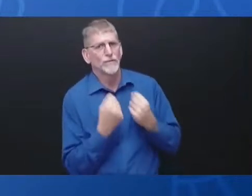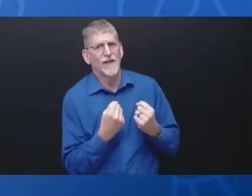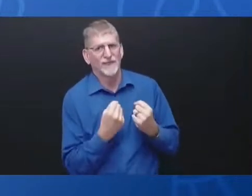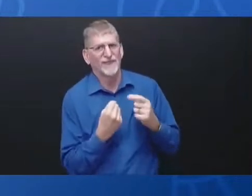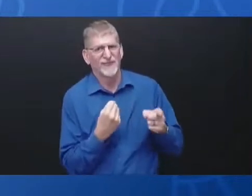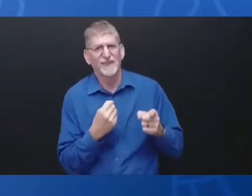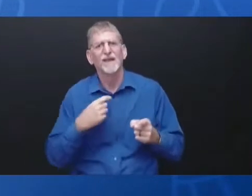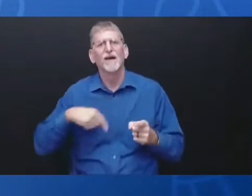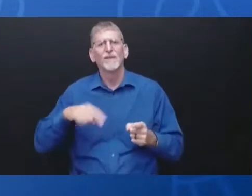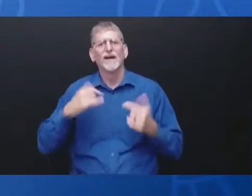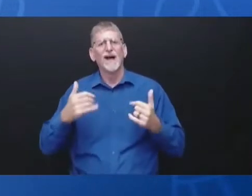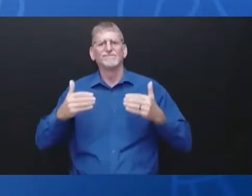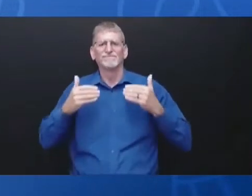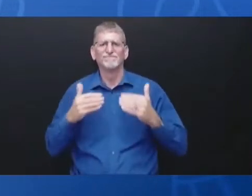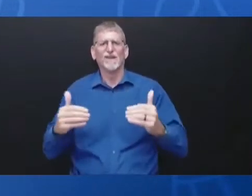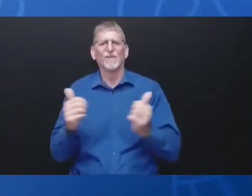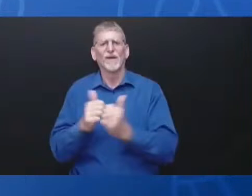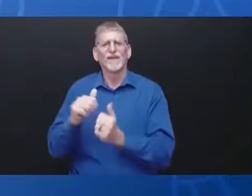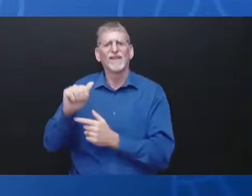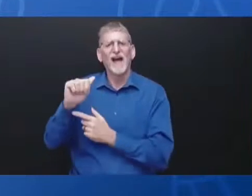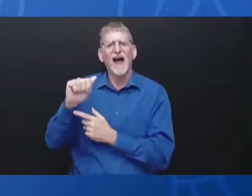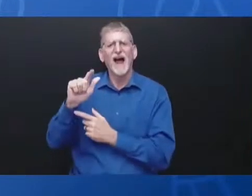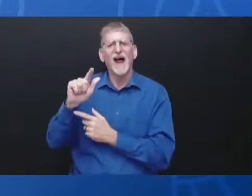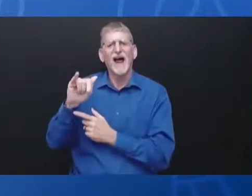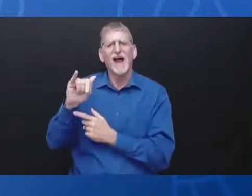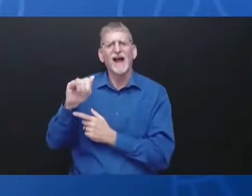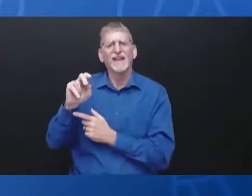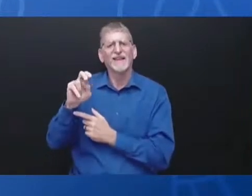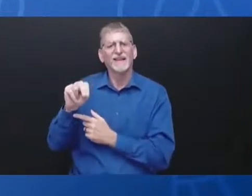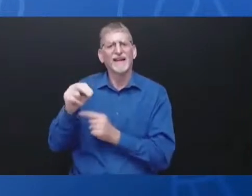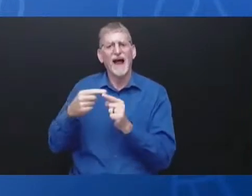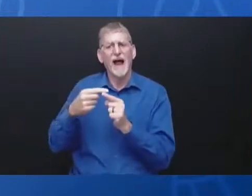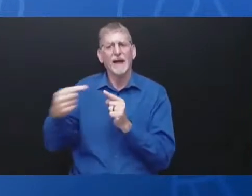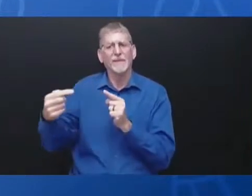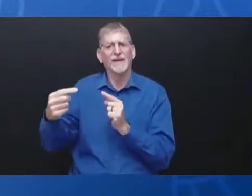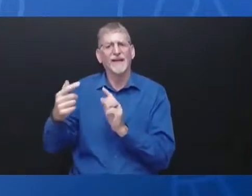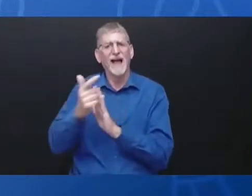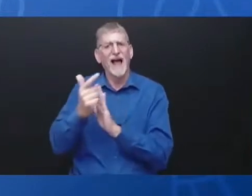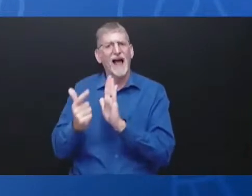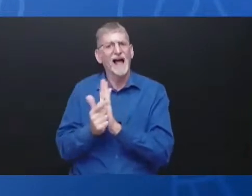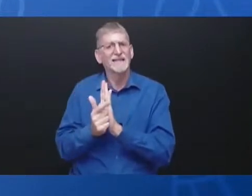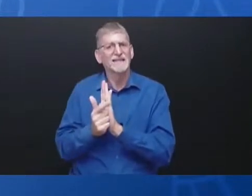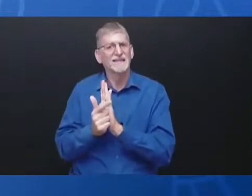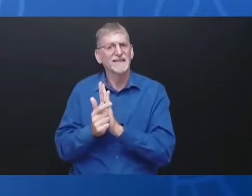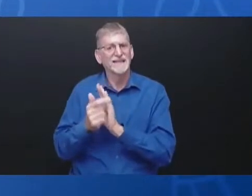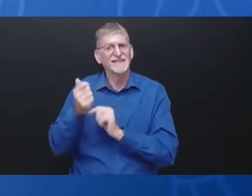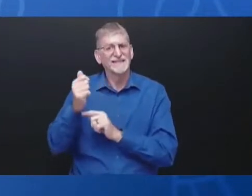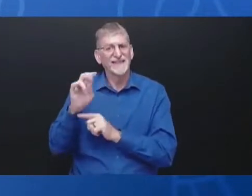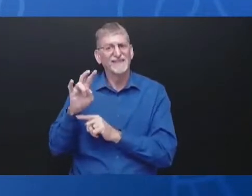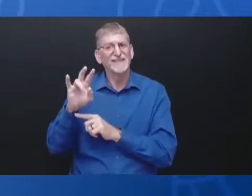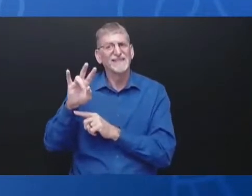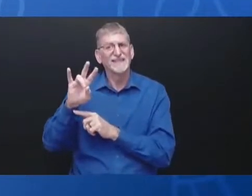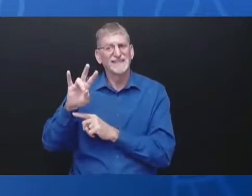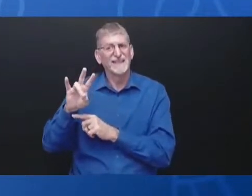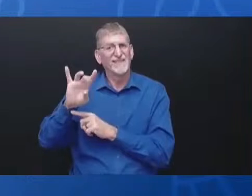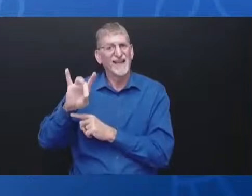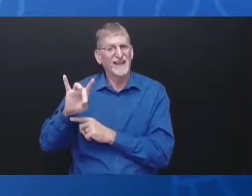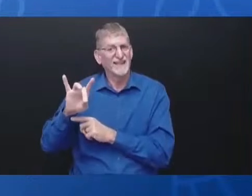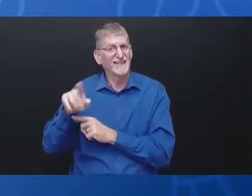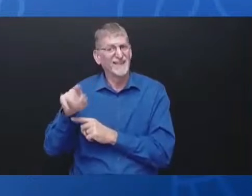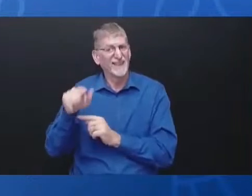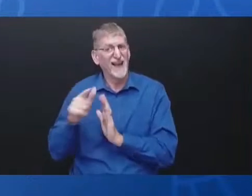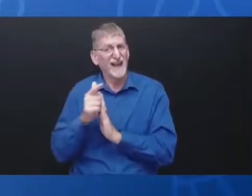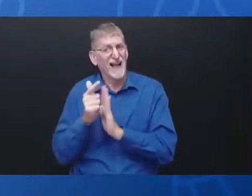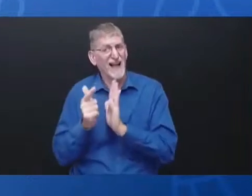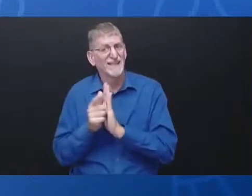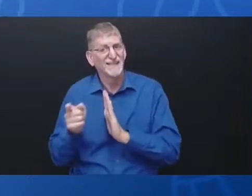of 1798 to initiate the removal of hundreds of dangerous members of the Tren de Aragua, a vicious, violent foreign